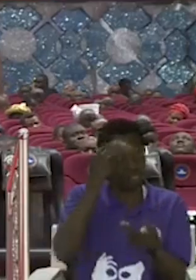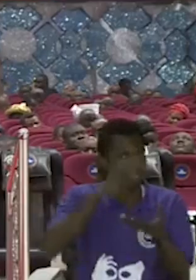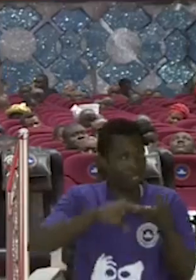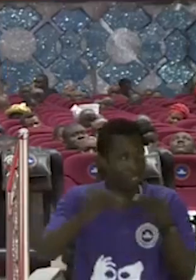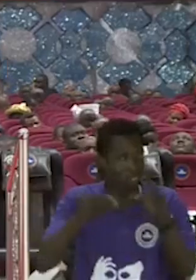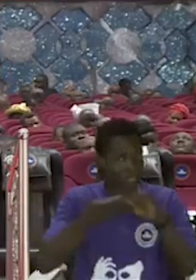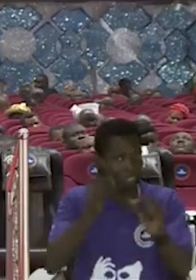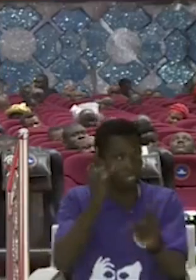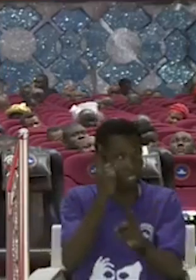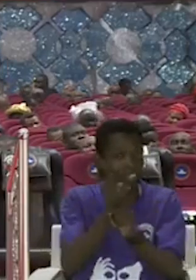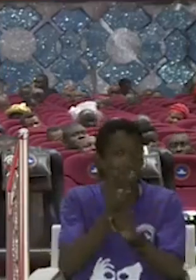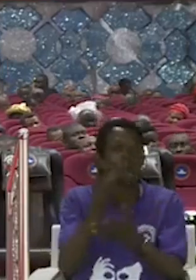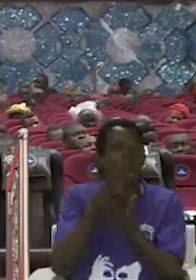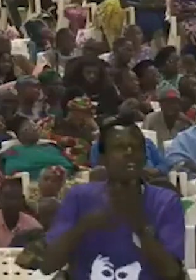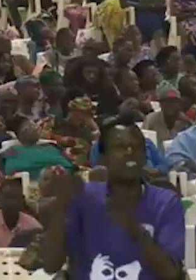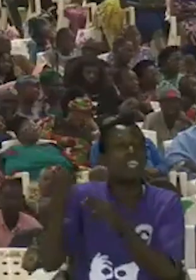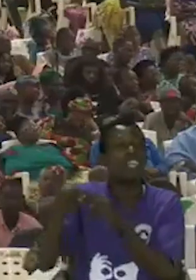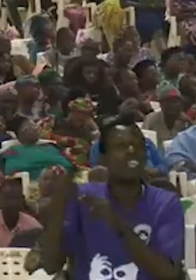the name of the couple?